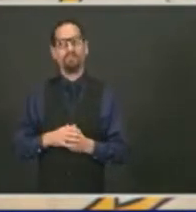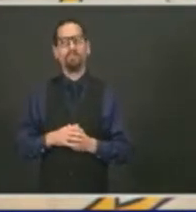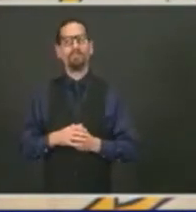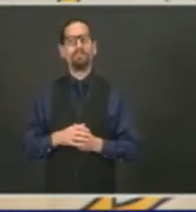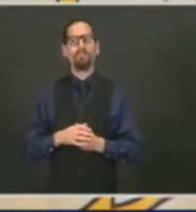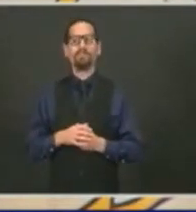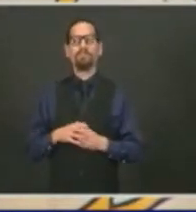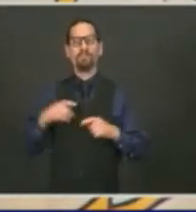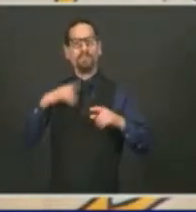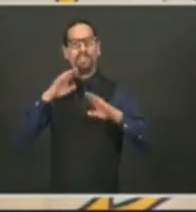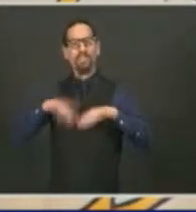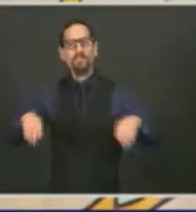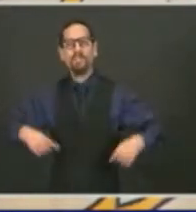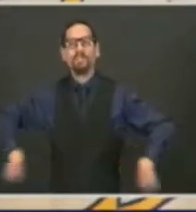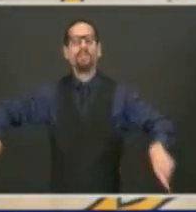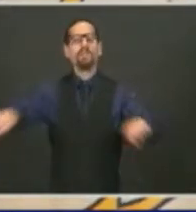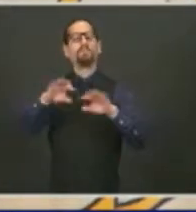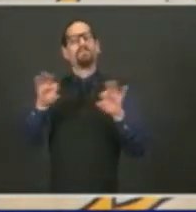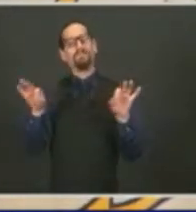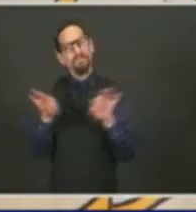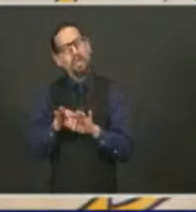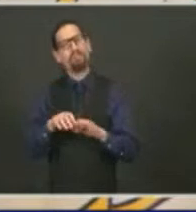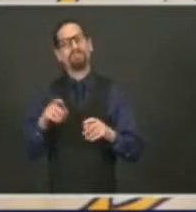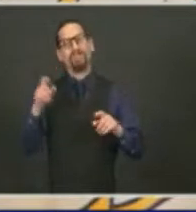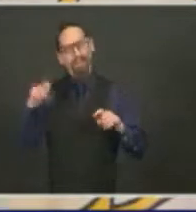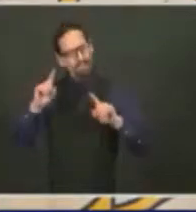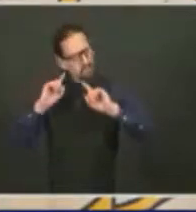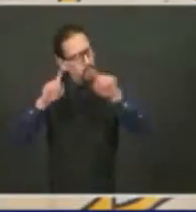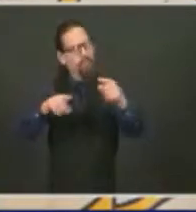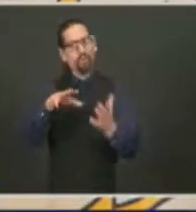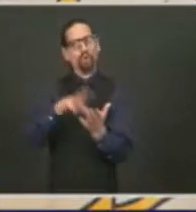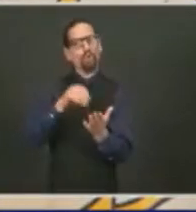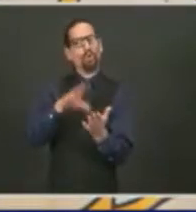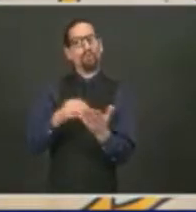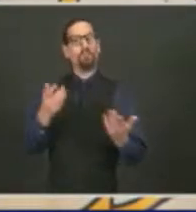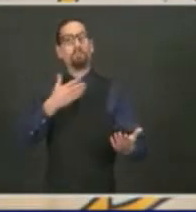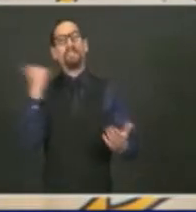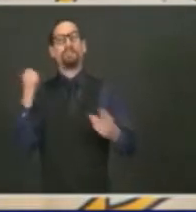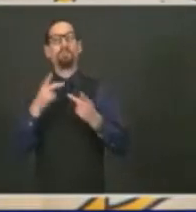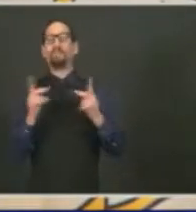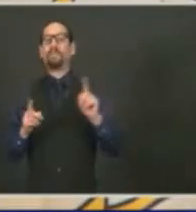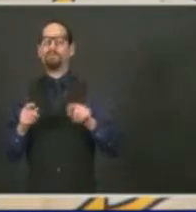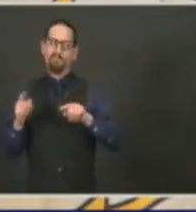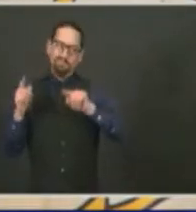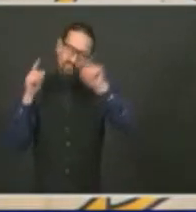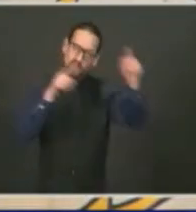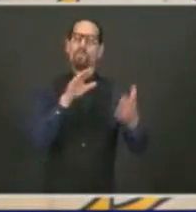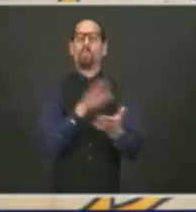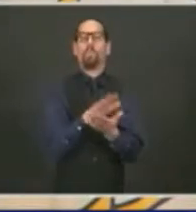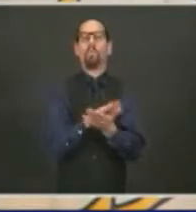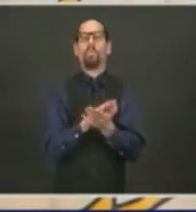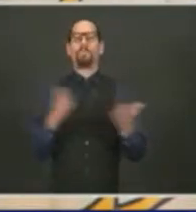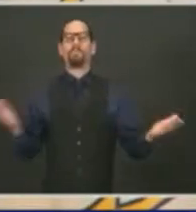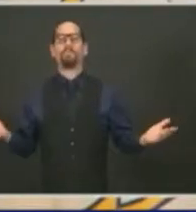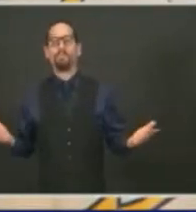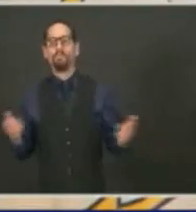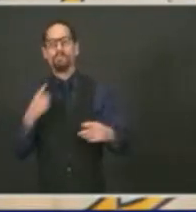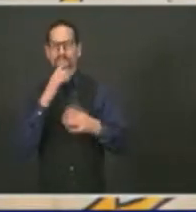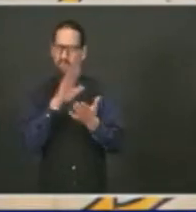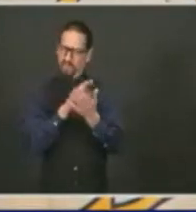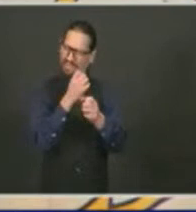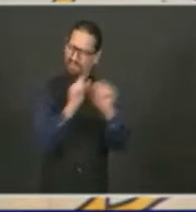children need to be taught. The best place for kids to learn is in school. Schools are safe as long as we take the